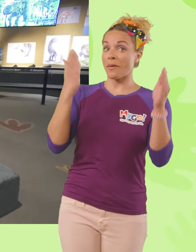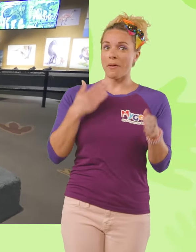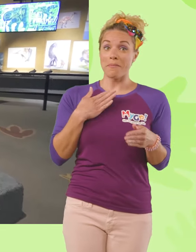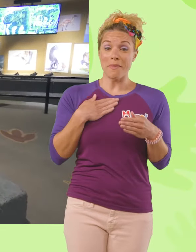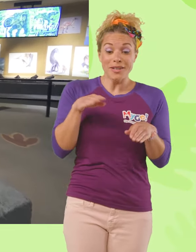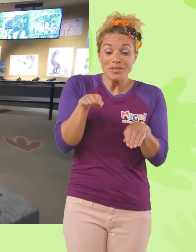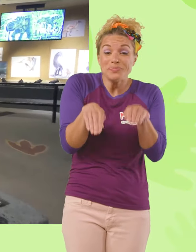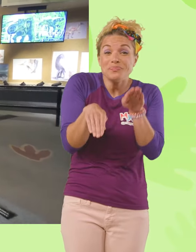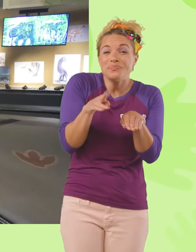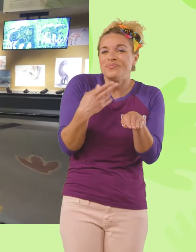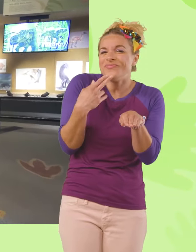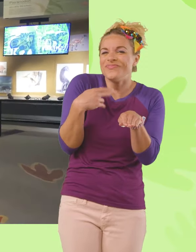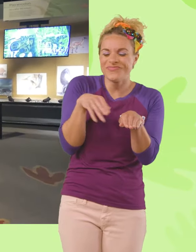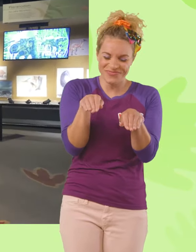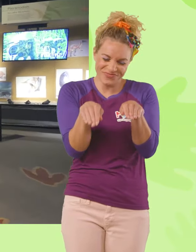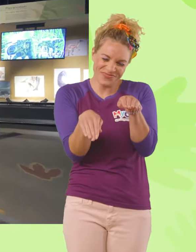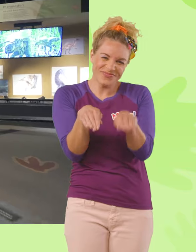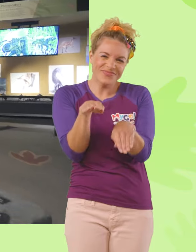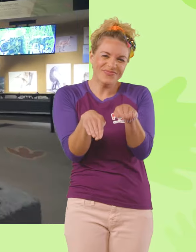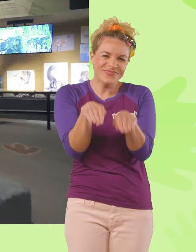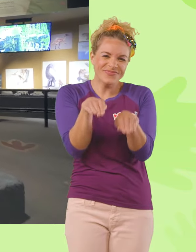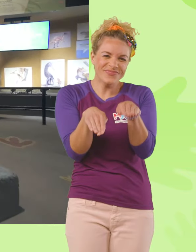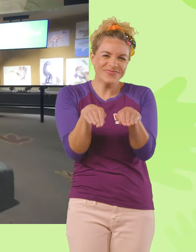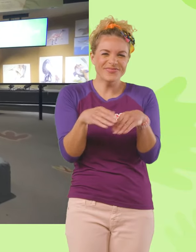my foot to this dinosaur's foot. Ready?